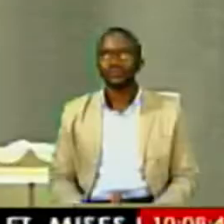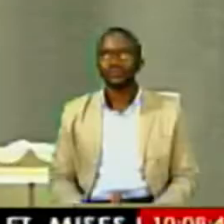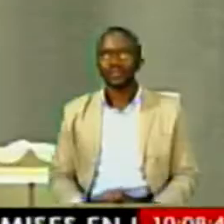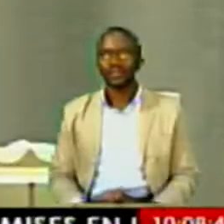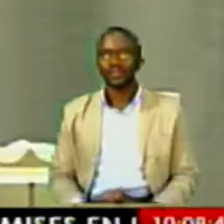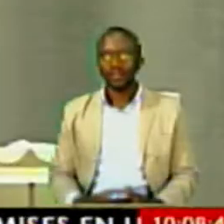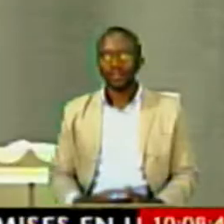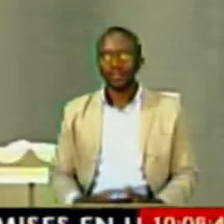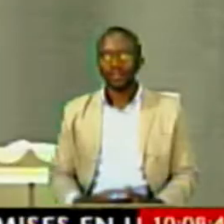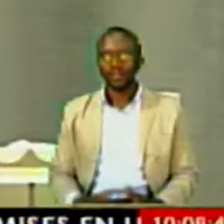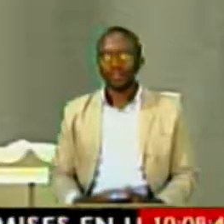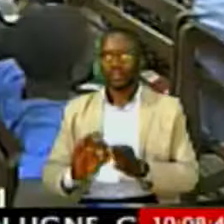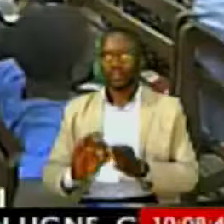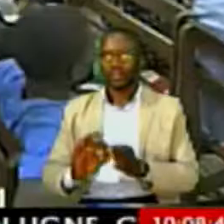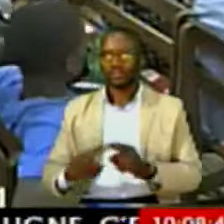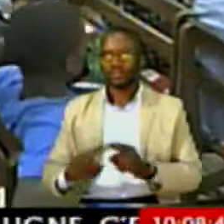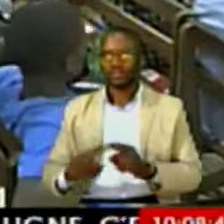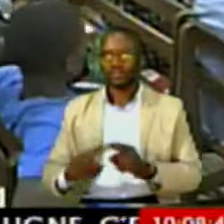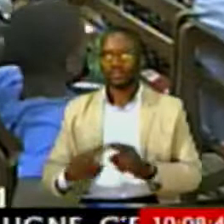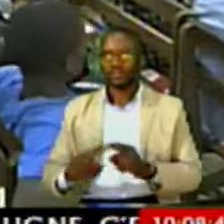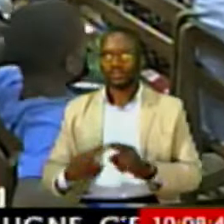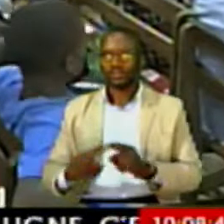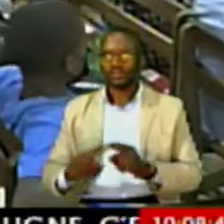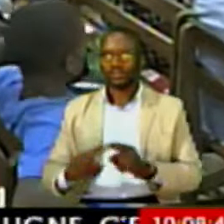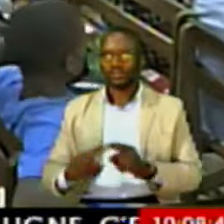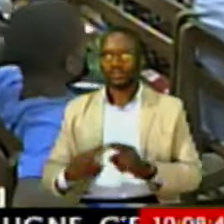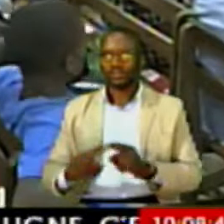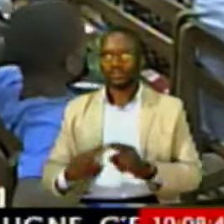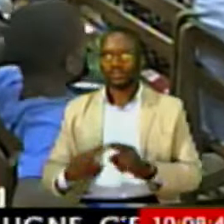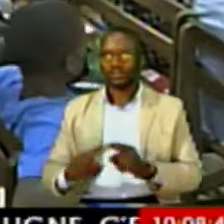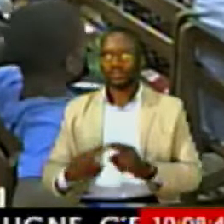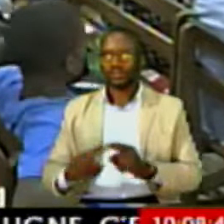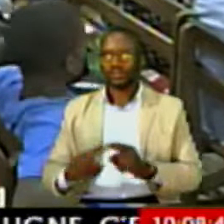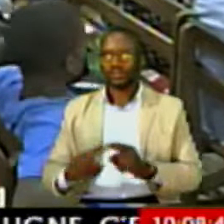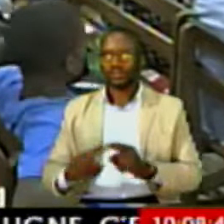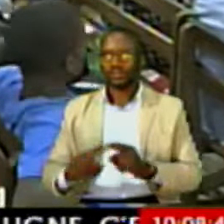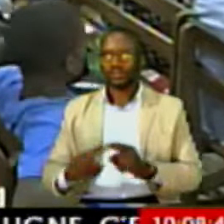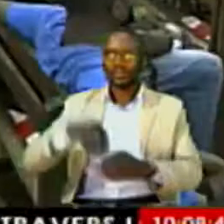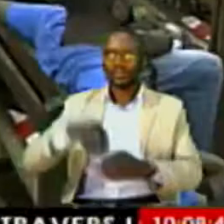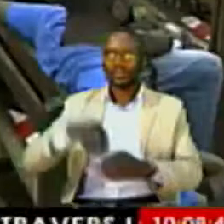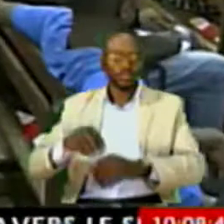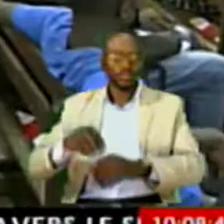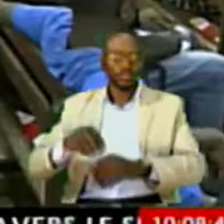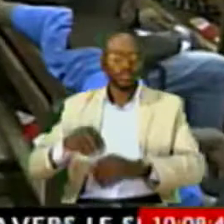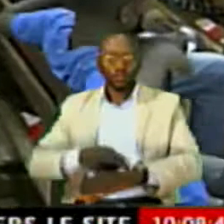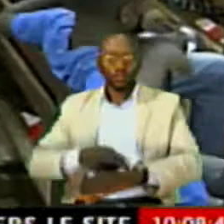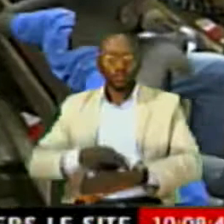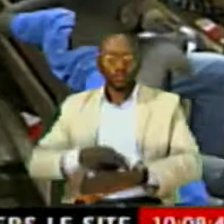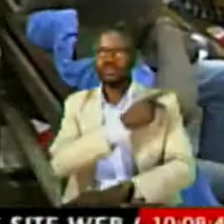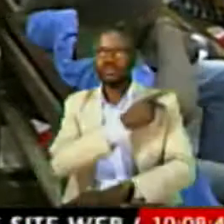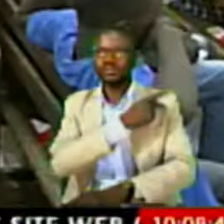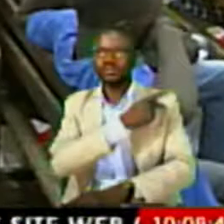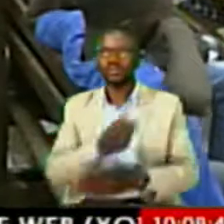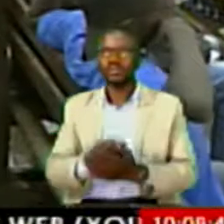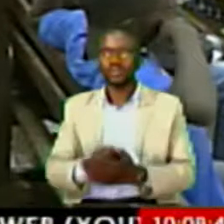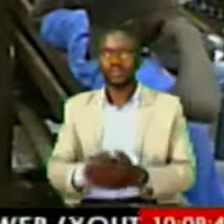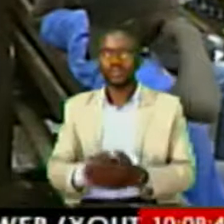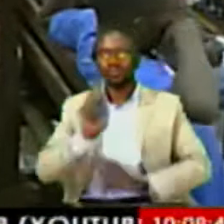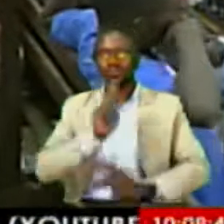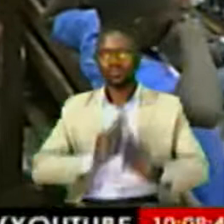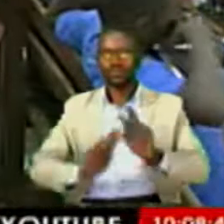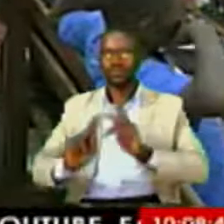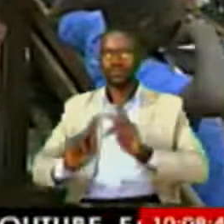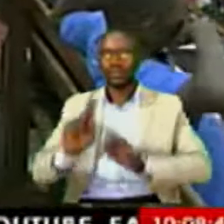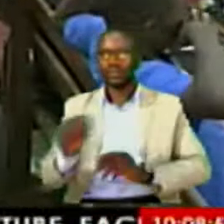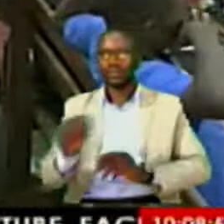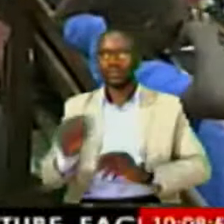today, les choses d'aujourd'hui n'étaient pas au temps de Paul. These the things of today were not in the time of Paul. The people who